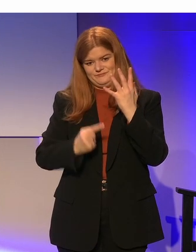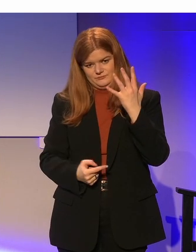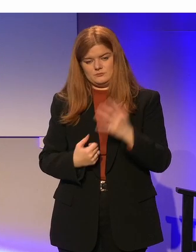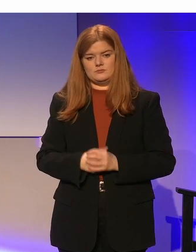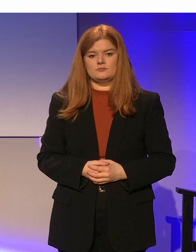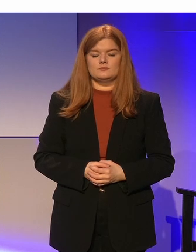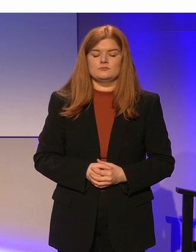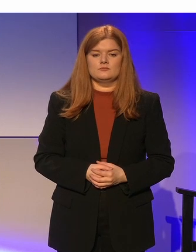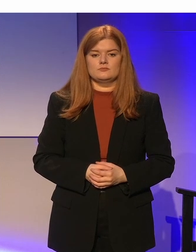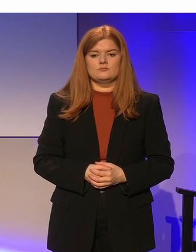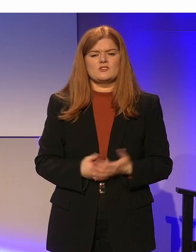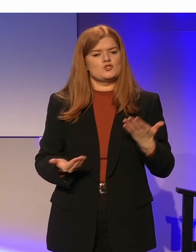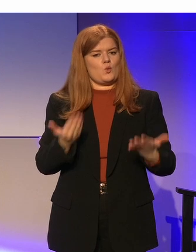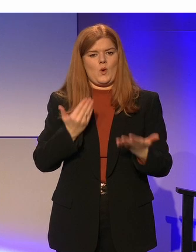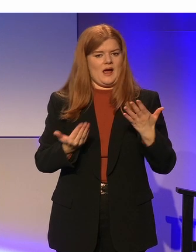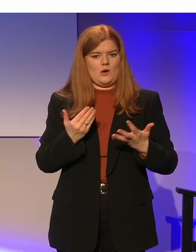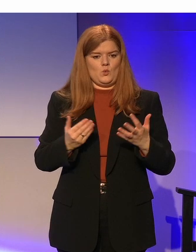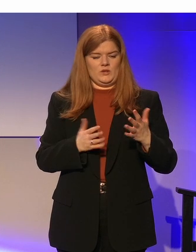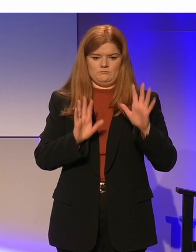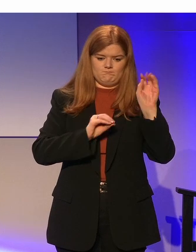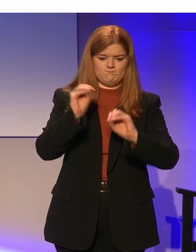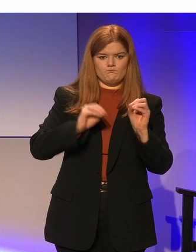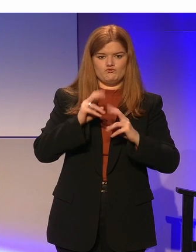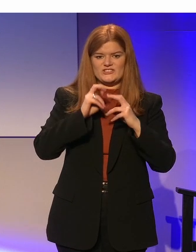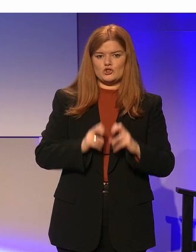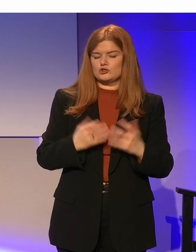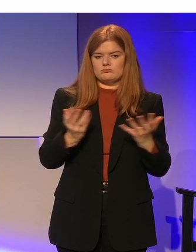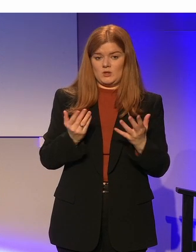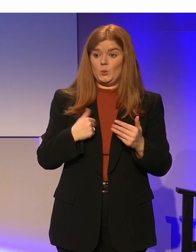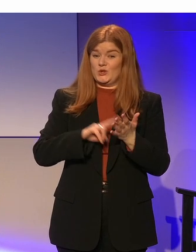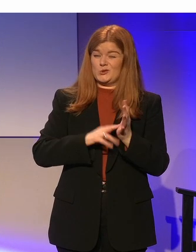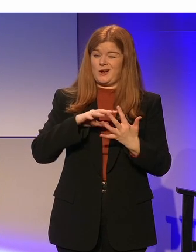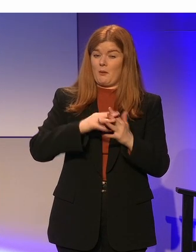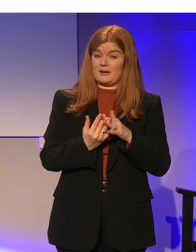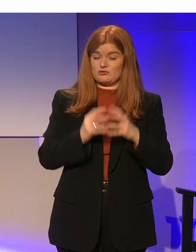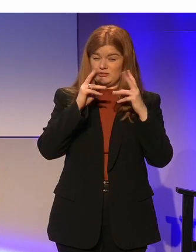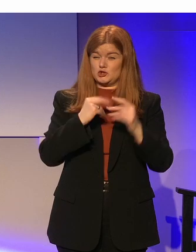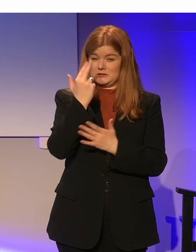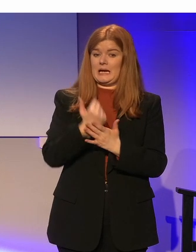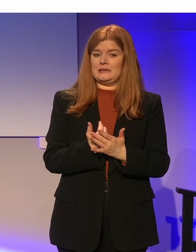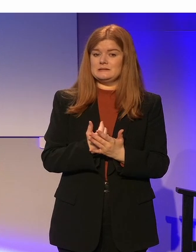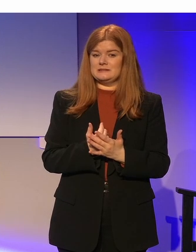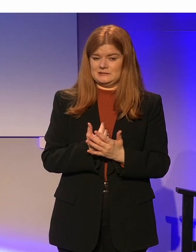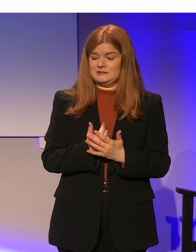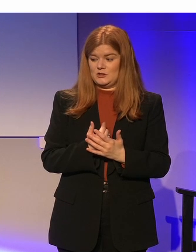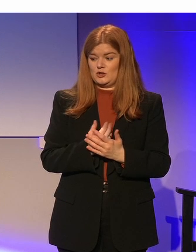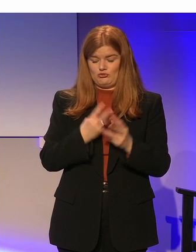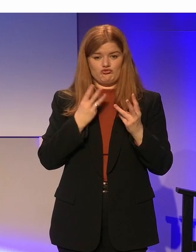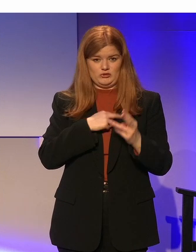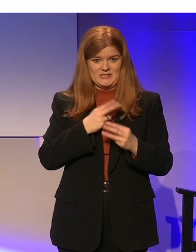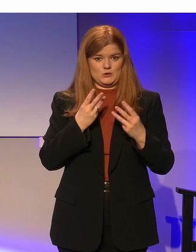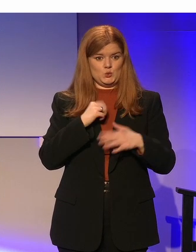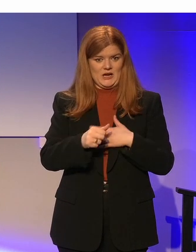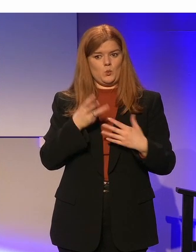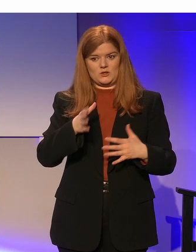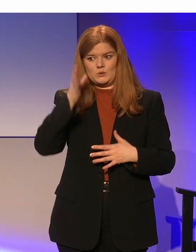on. How did we do the study? Well, we did use quite a complex research design, because what we really wanted to